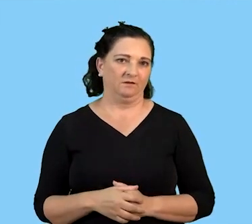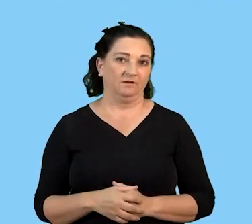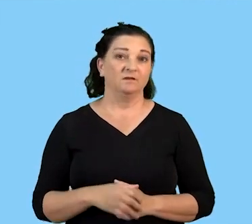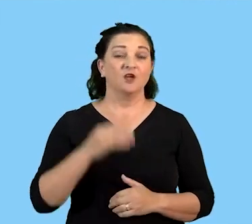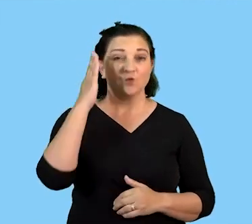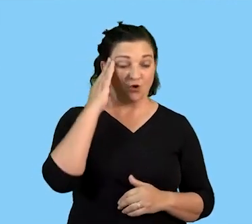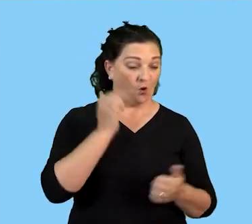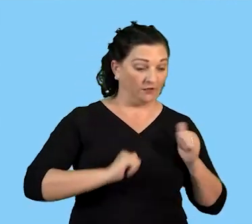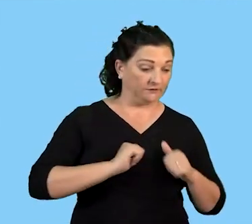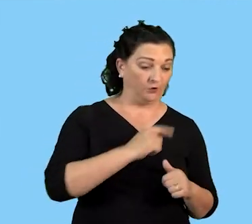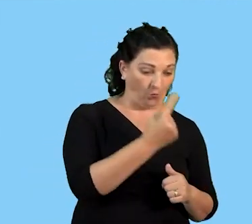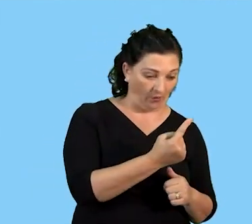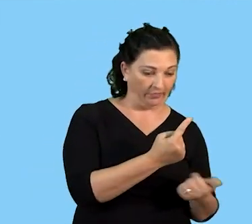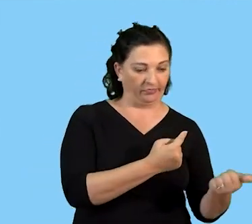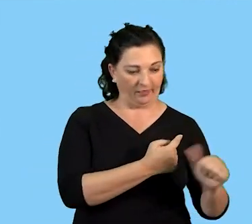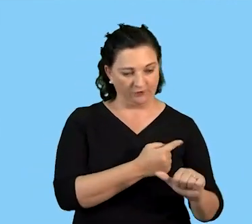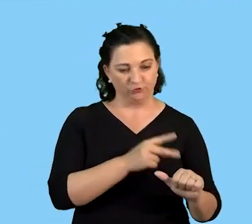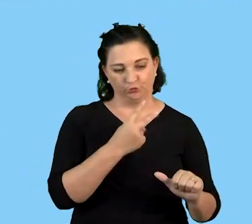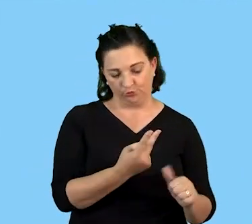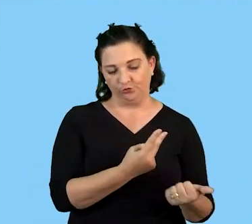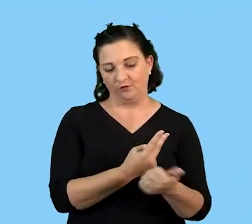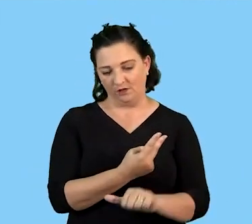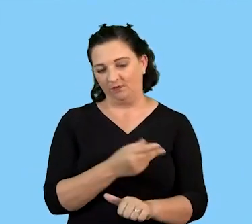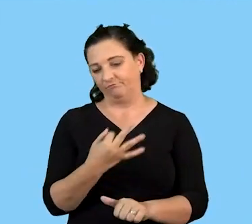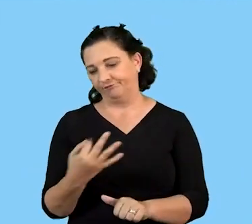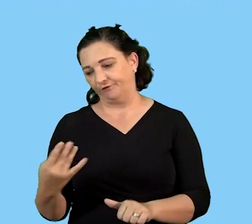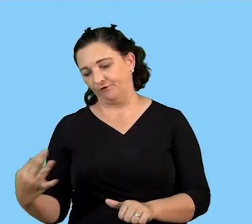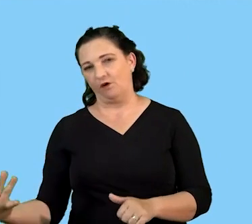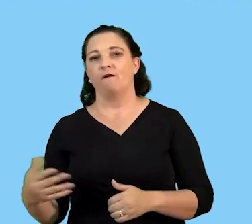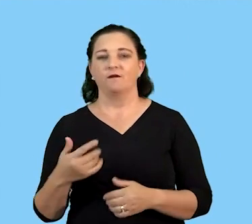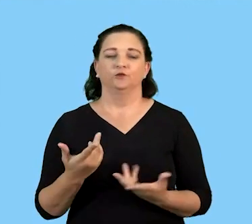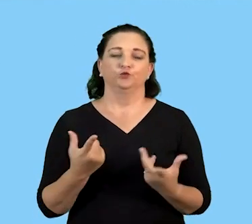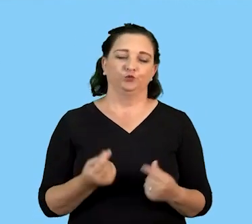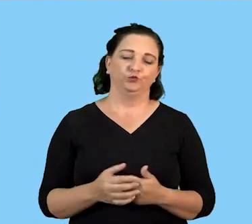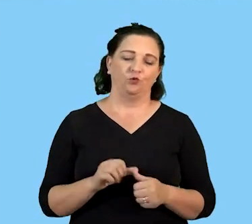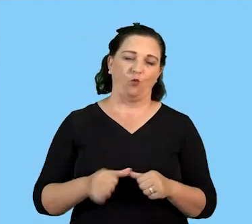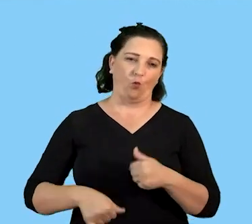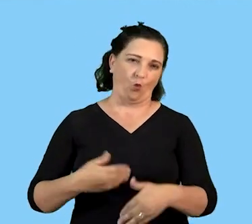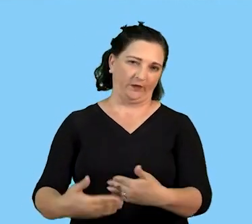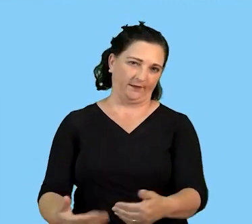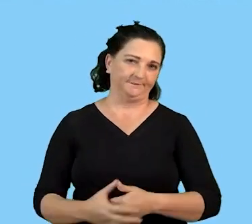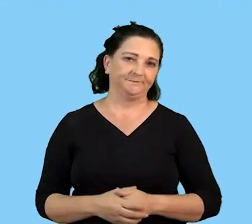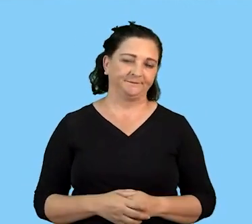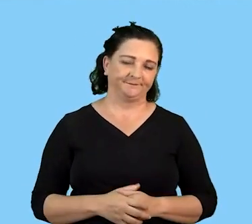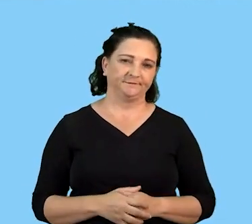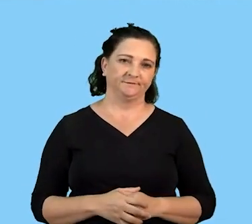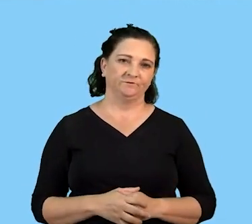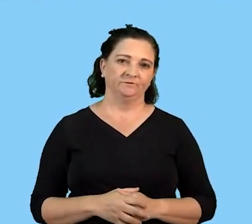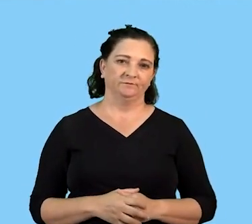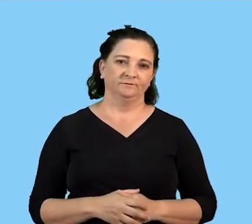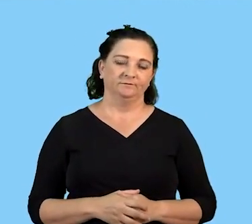to activity 2, which is doing whatever, and then we move on to activity 3. So information is kept in a good